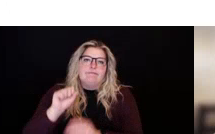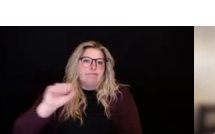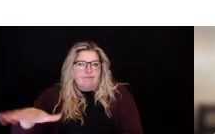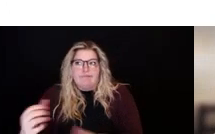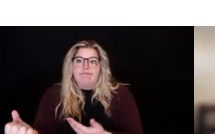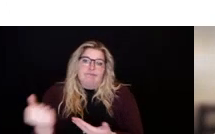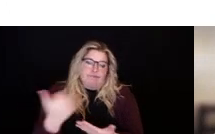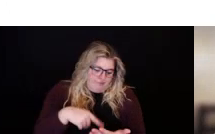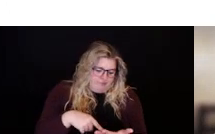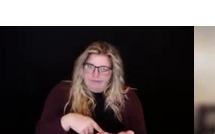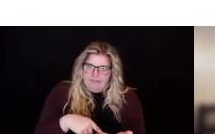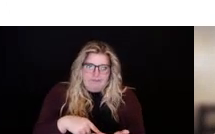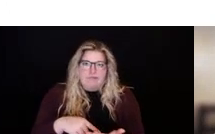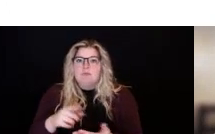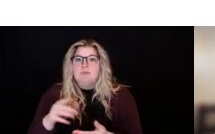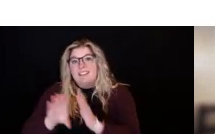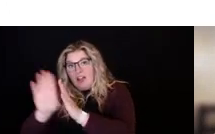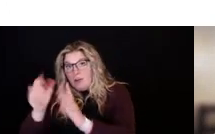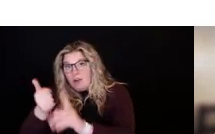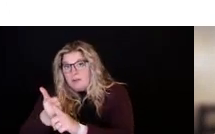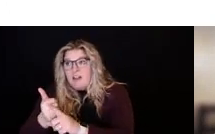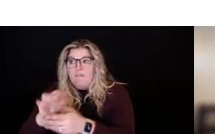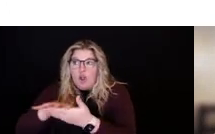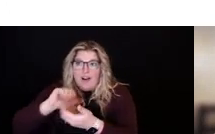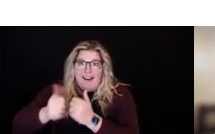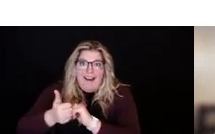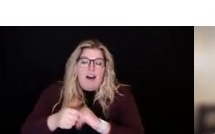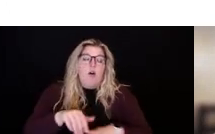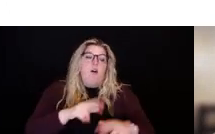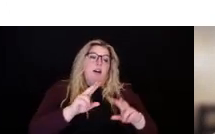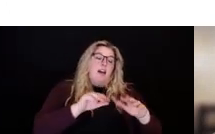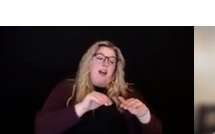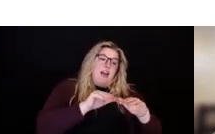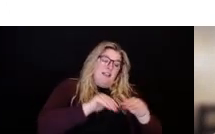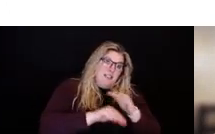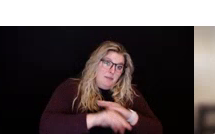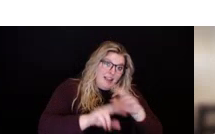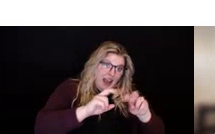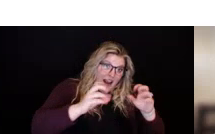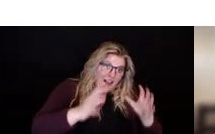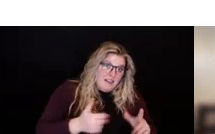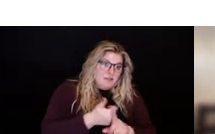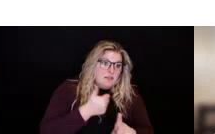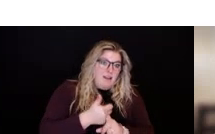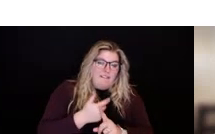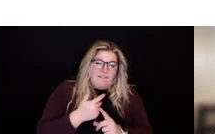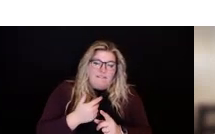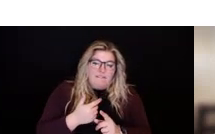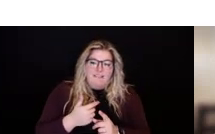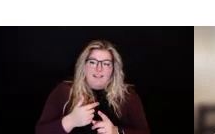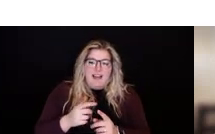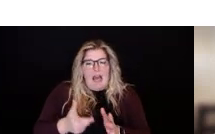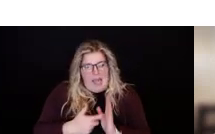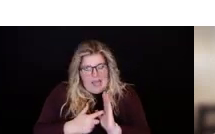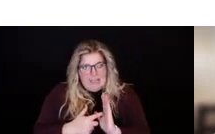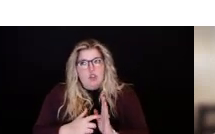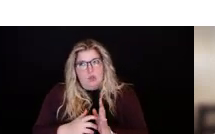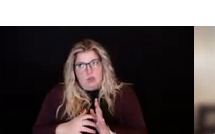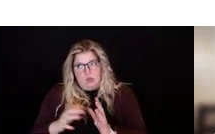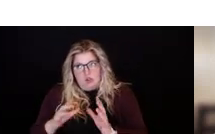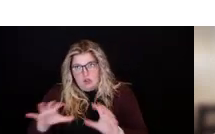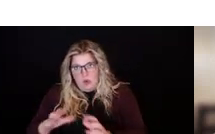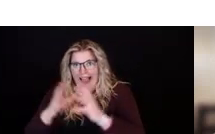the developers were learning how to implement this correctly. The accessibility analyst had to kind of dig in more than, or lean in more than they should have to